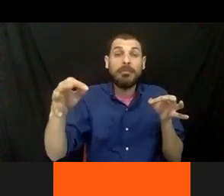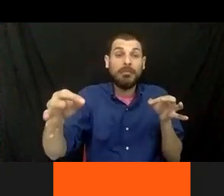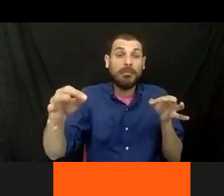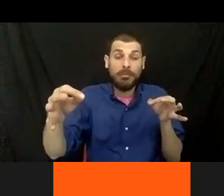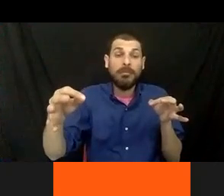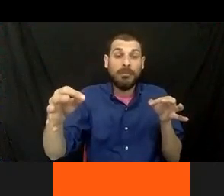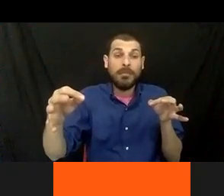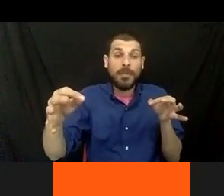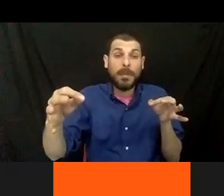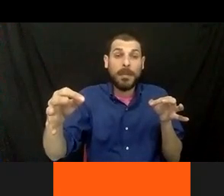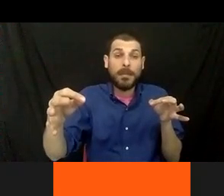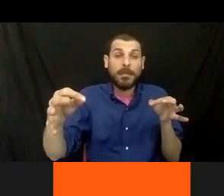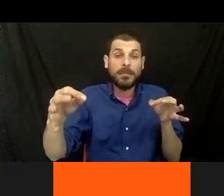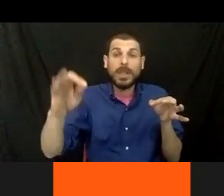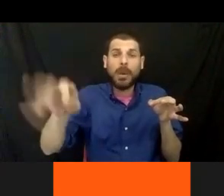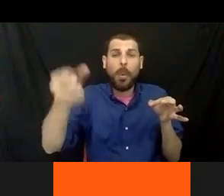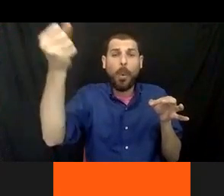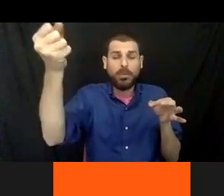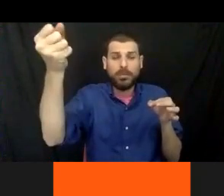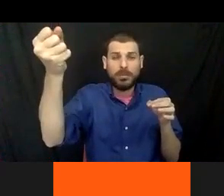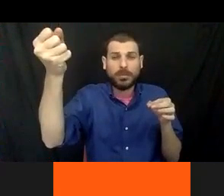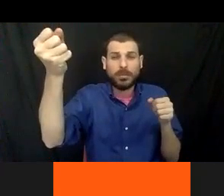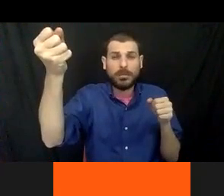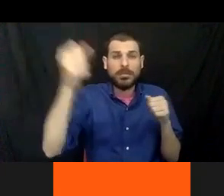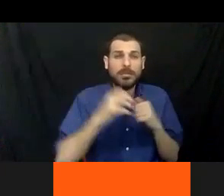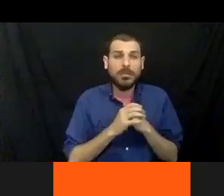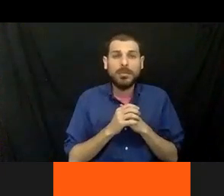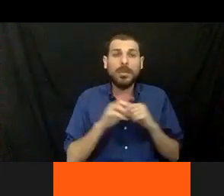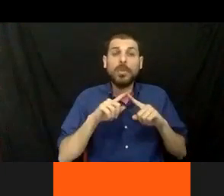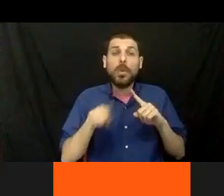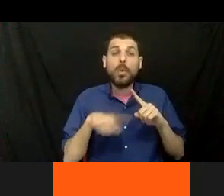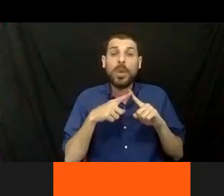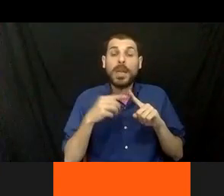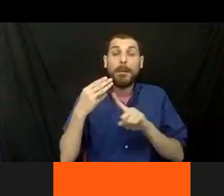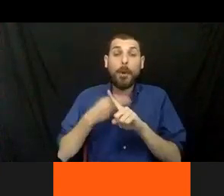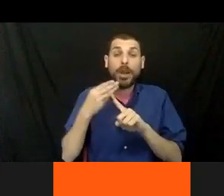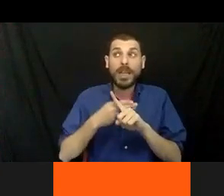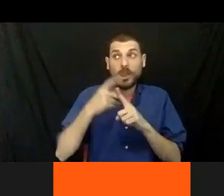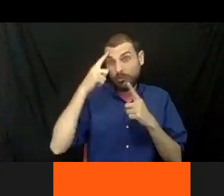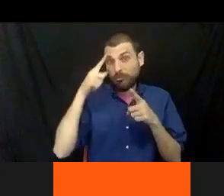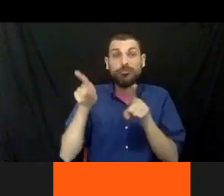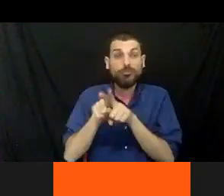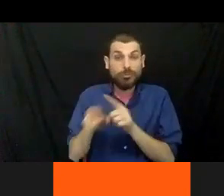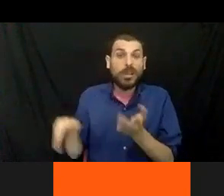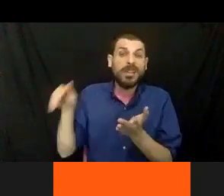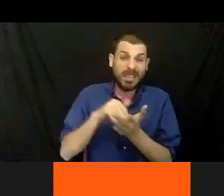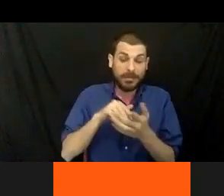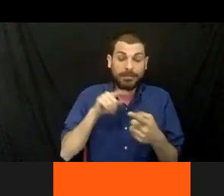they sell their house, they refinance their current mortgage, or the term of their mortgage ends. Okay,